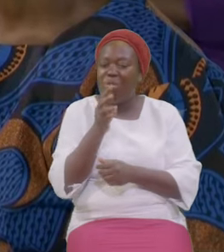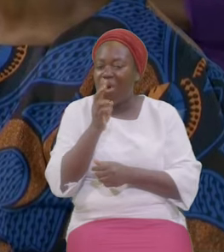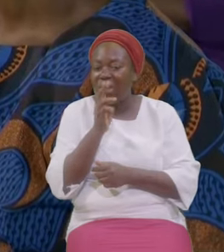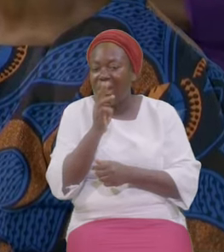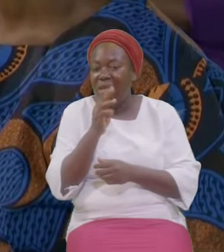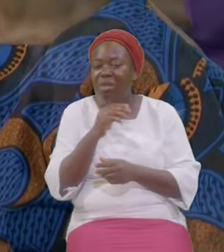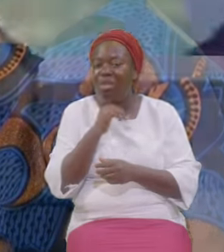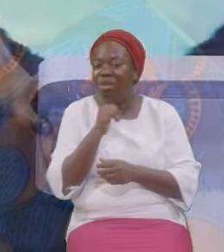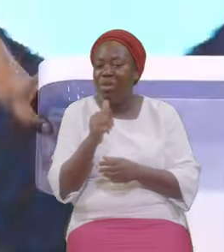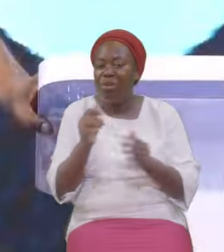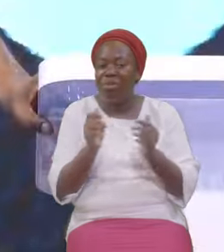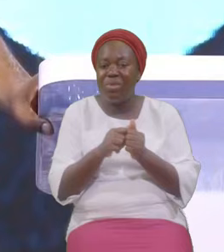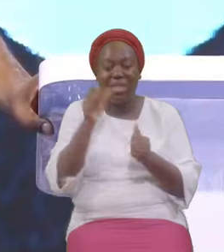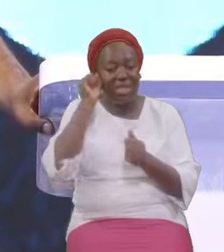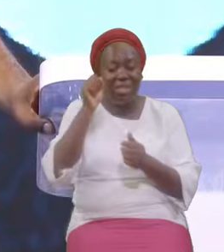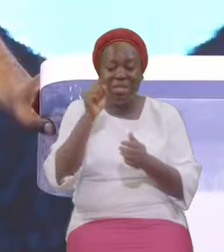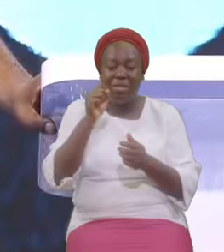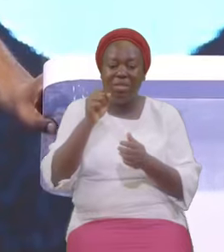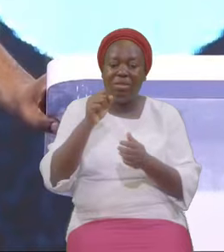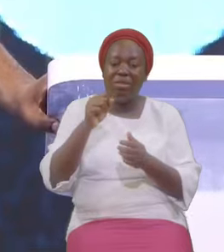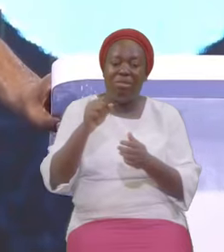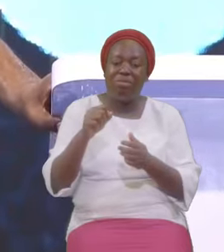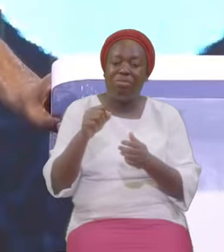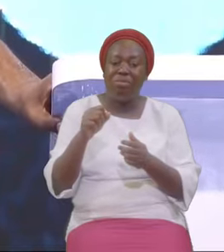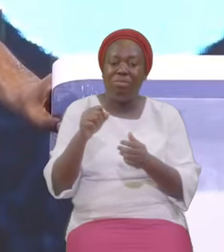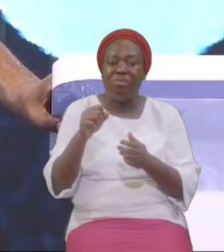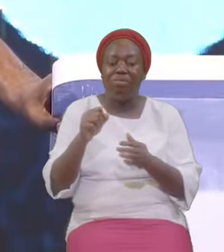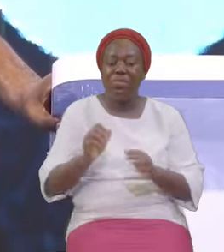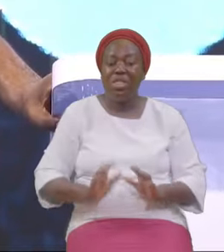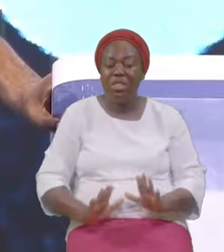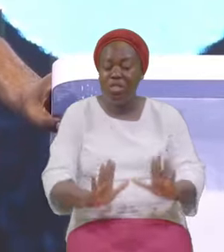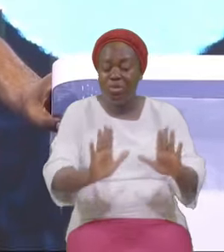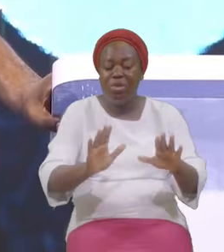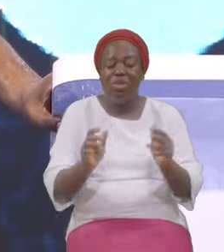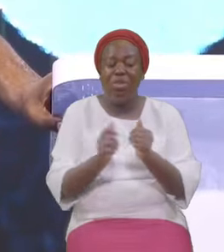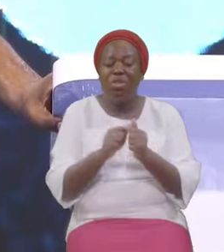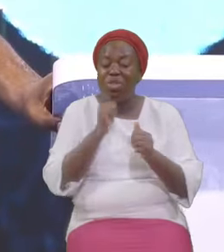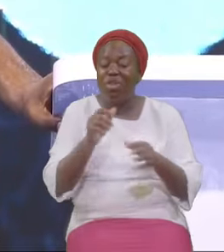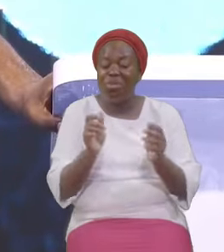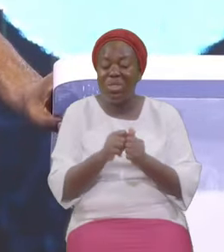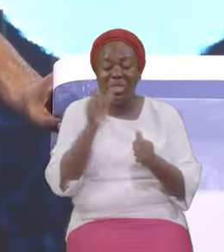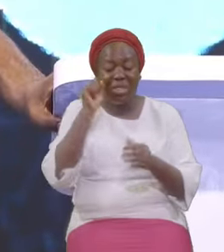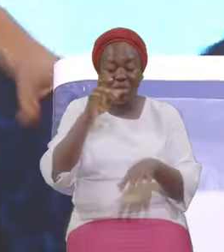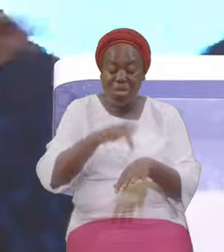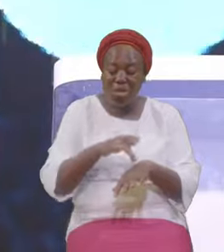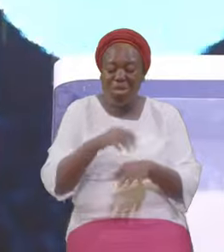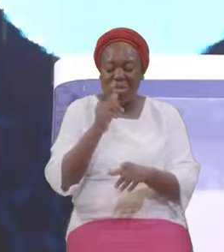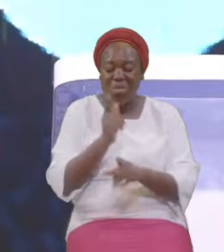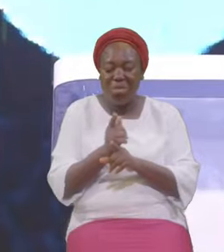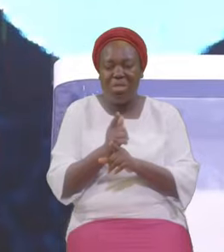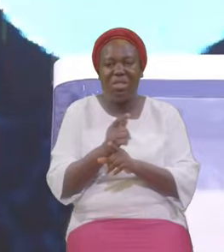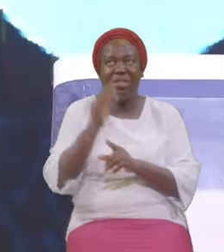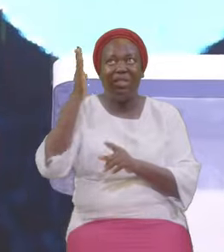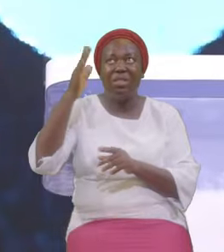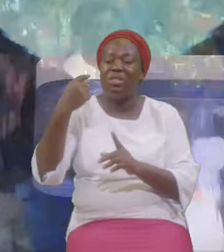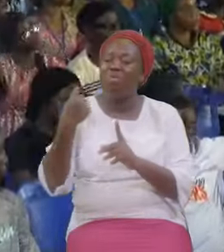his push, not with his touch, just his word. And that word is coming to